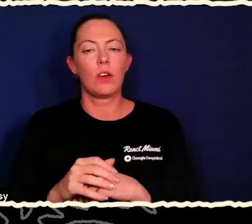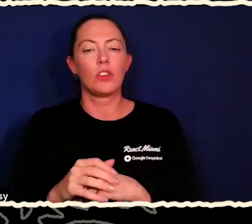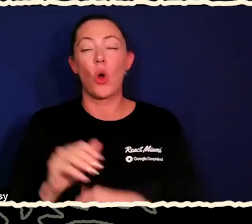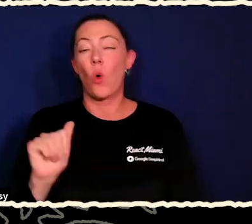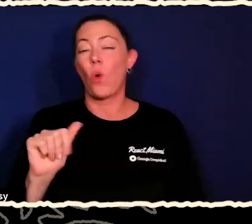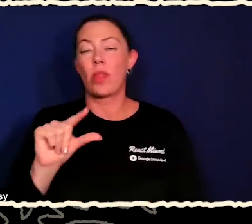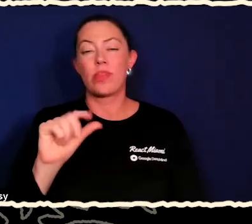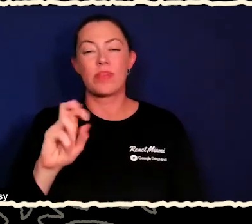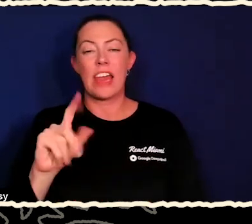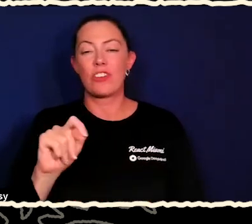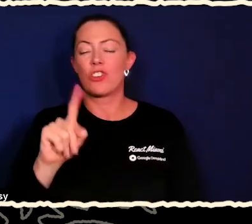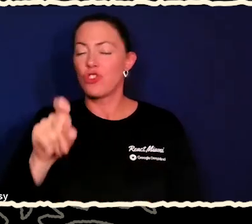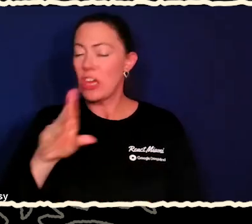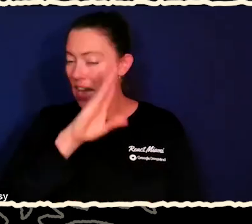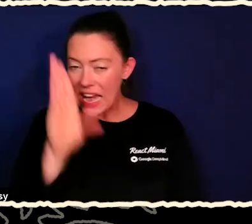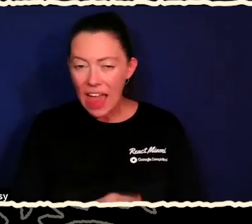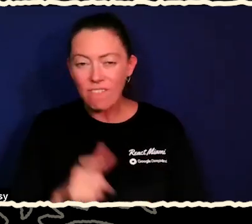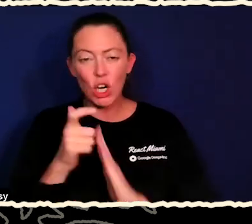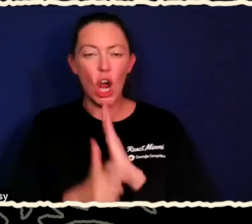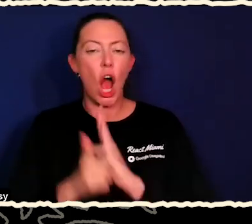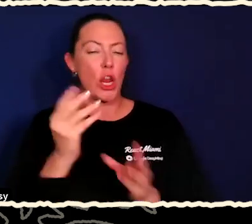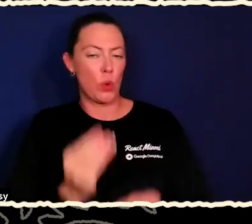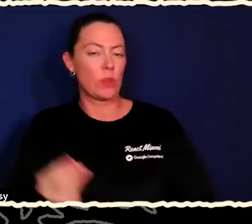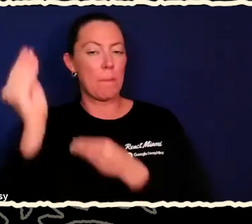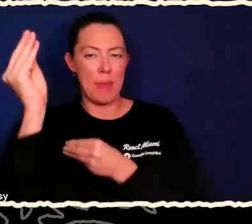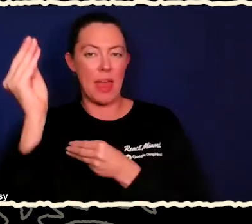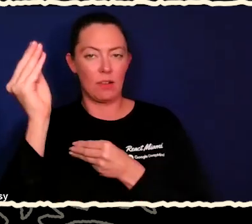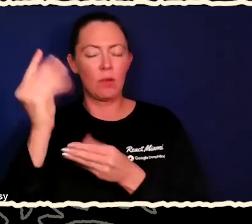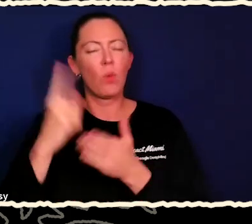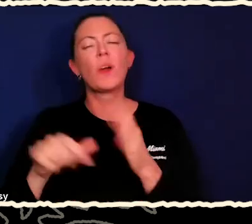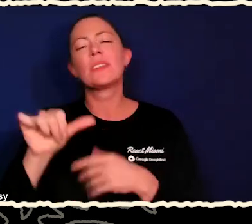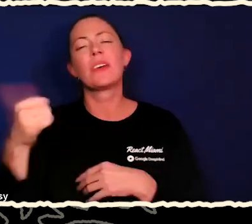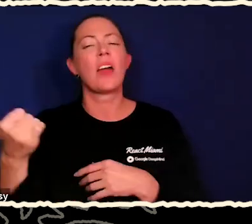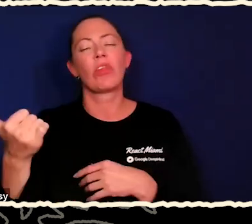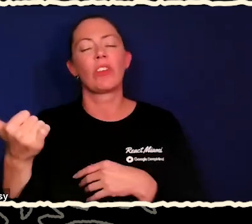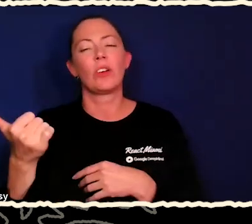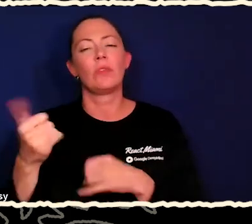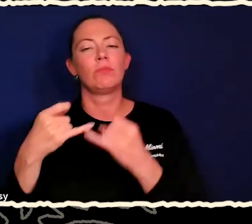never auto-submit. What's another?